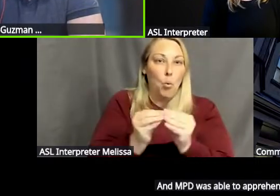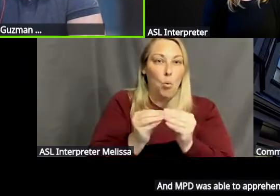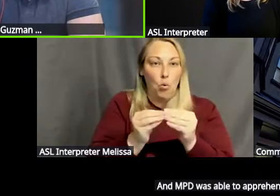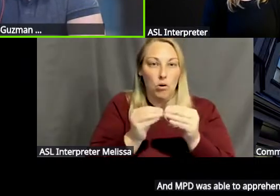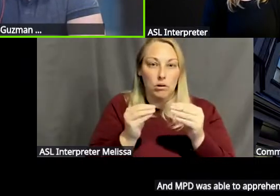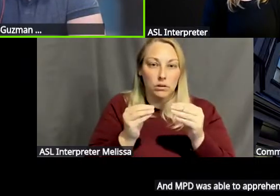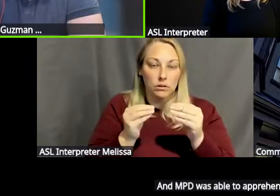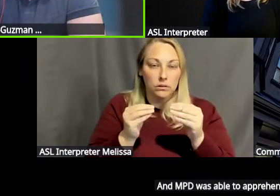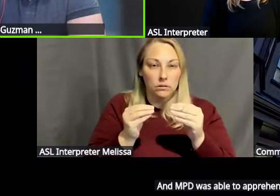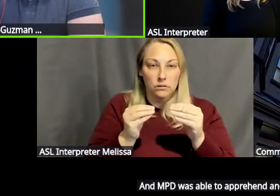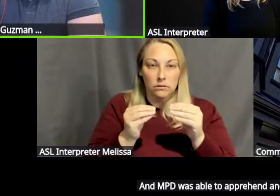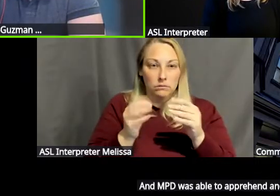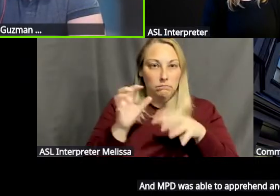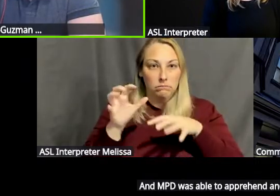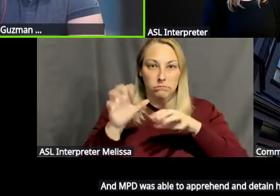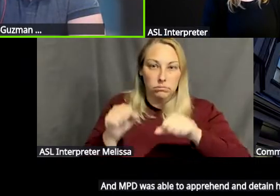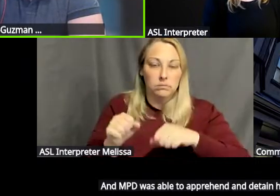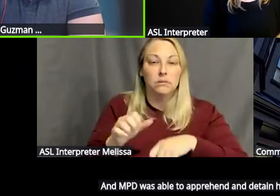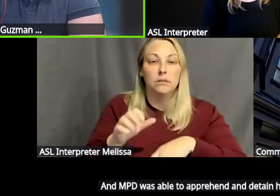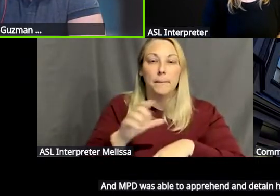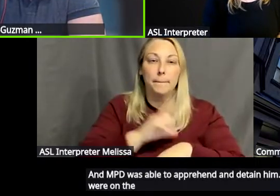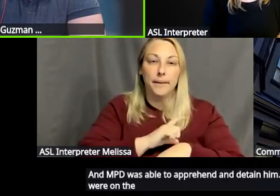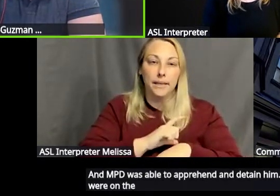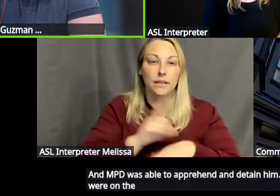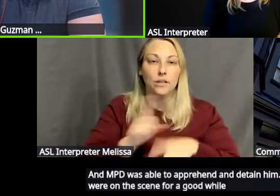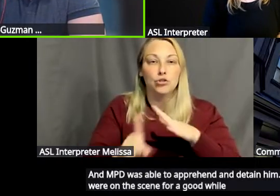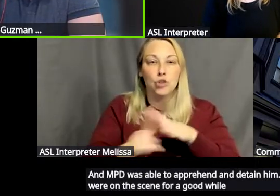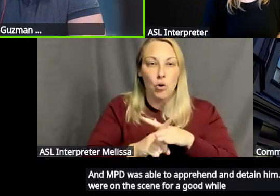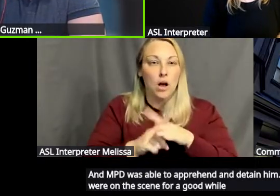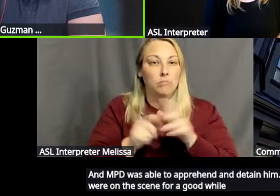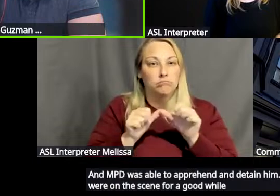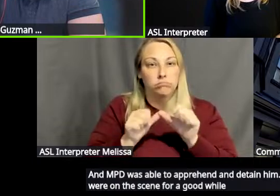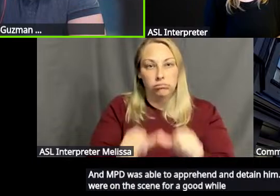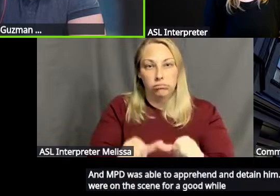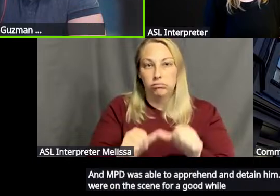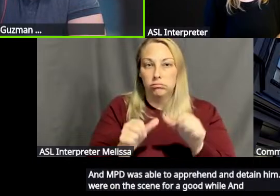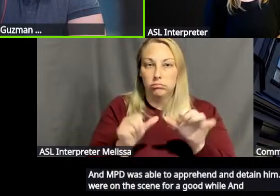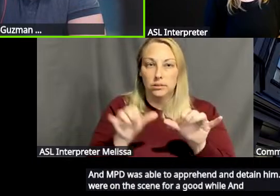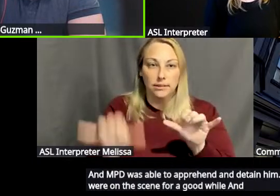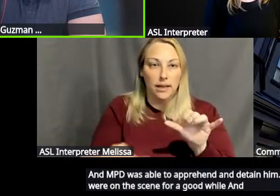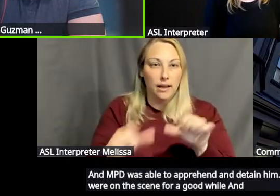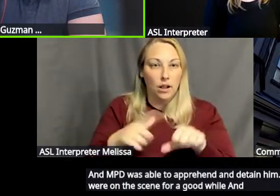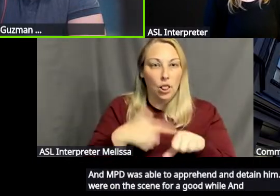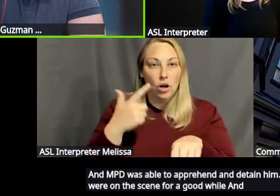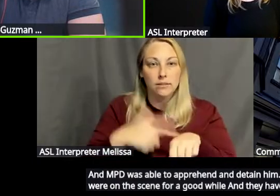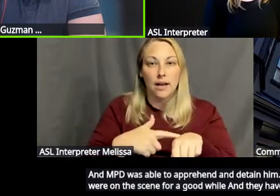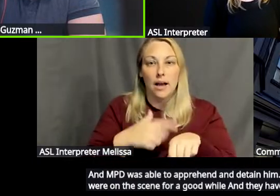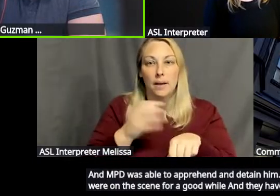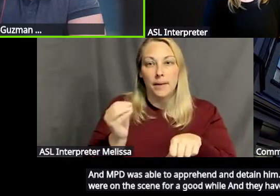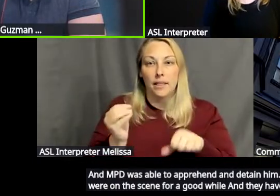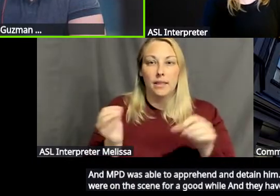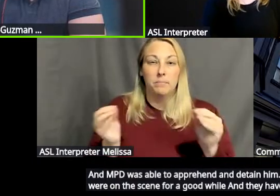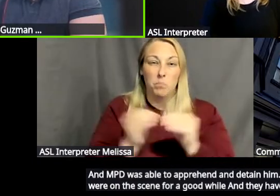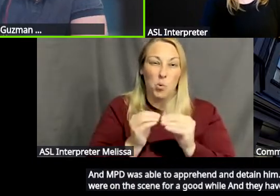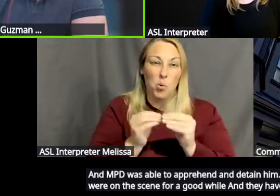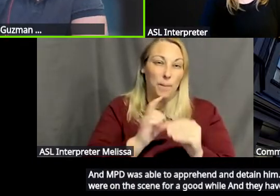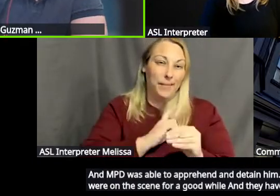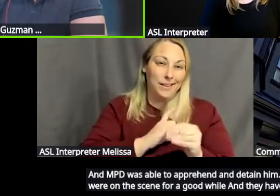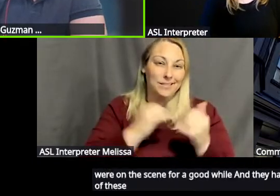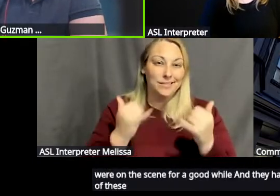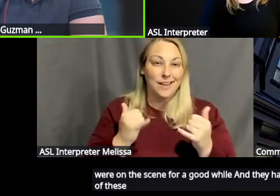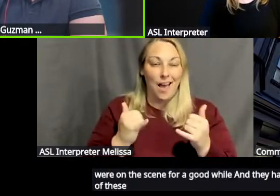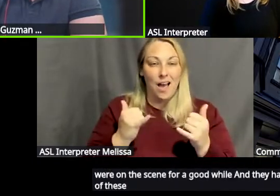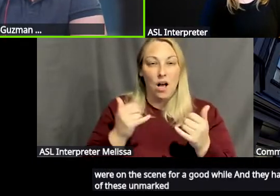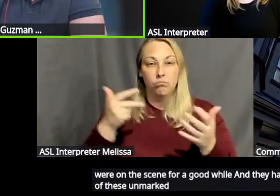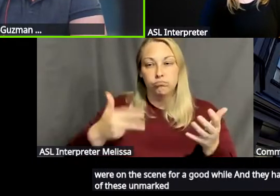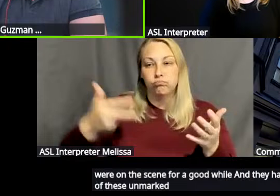And they came on the scene. They were on the scene for a good while, and they have more police presence in some of these unmarked cars right